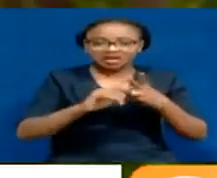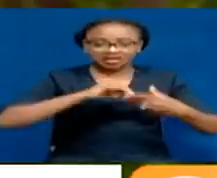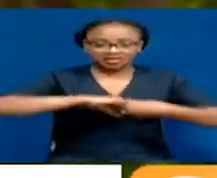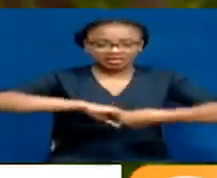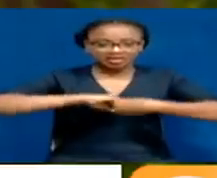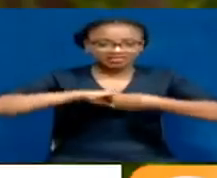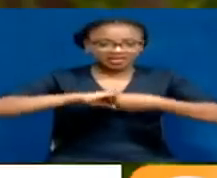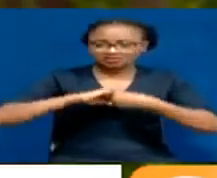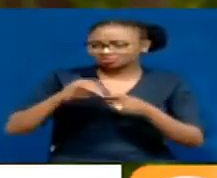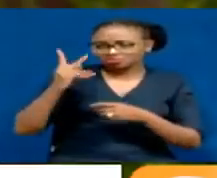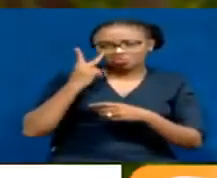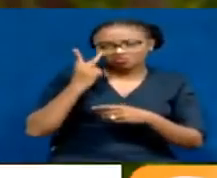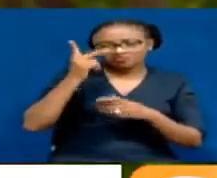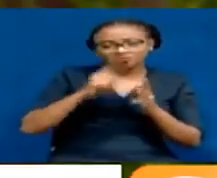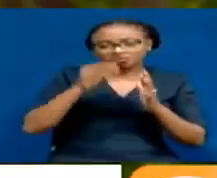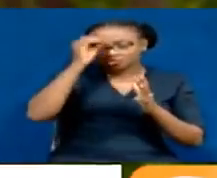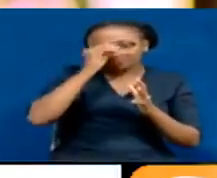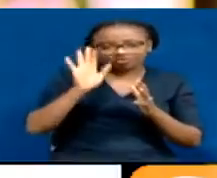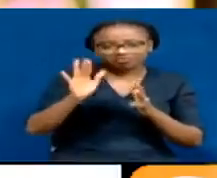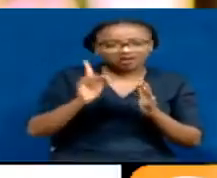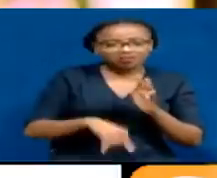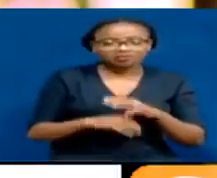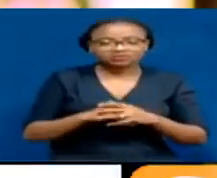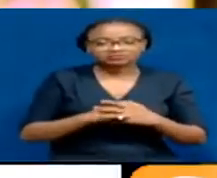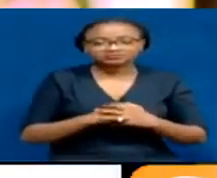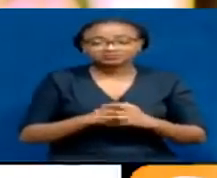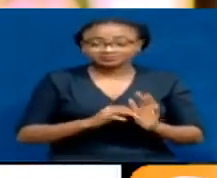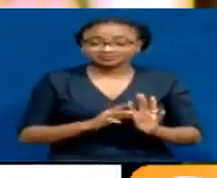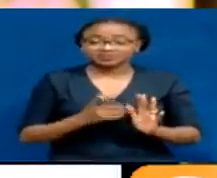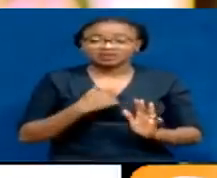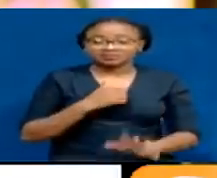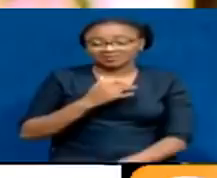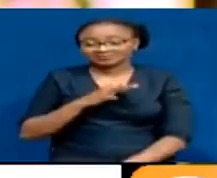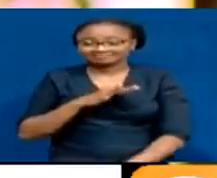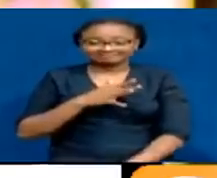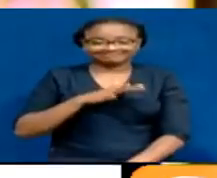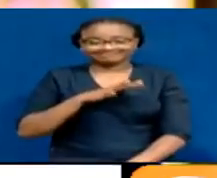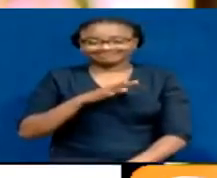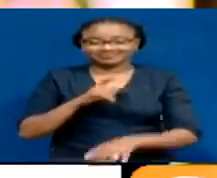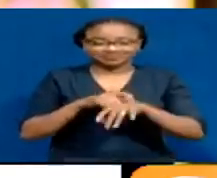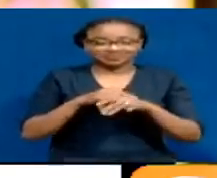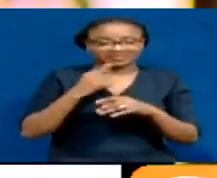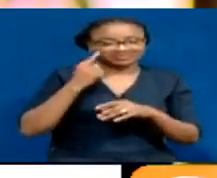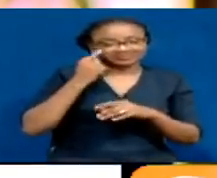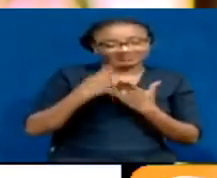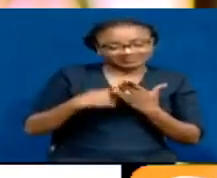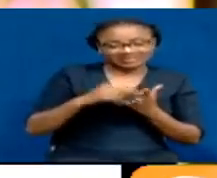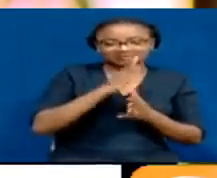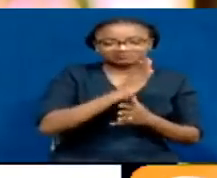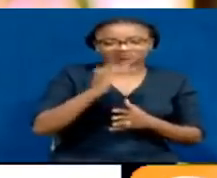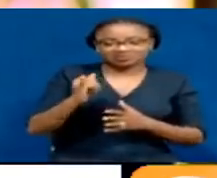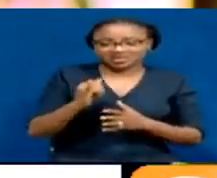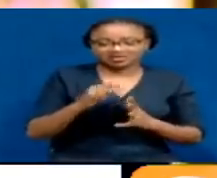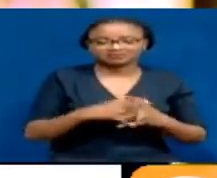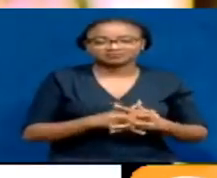handshake. What is your view of the BBI process? I'm very skeptical about BBI. I'm